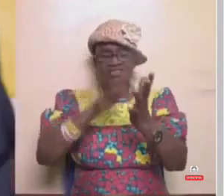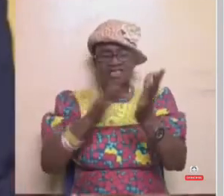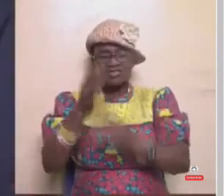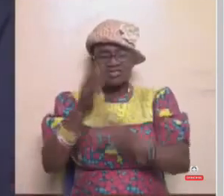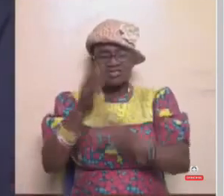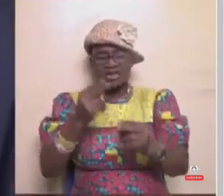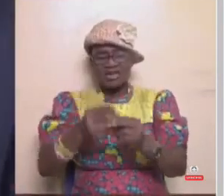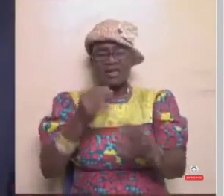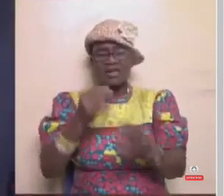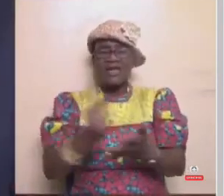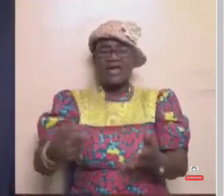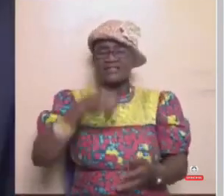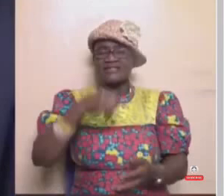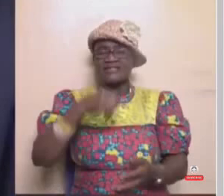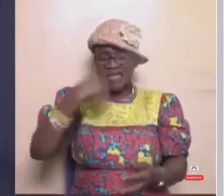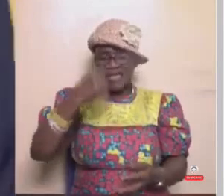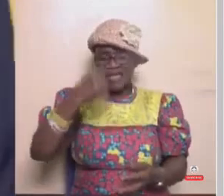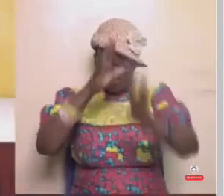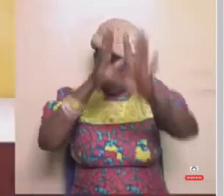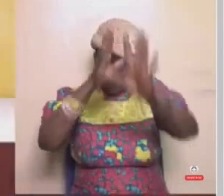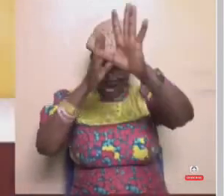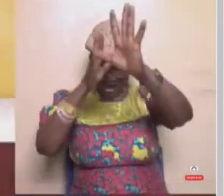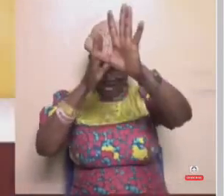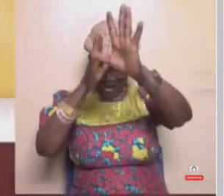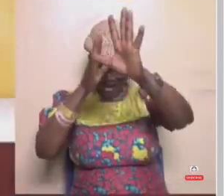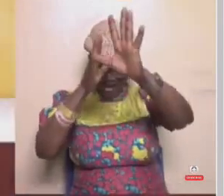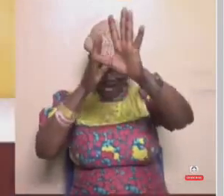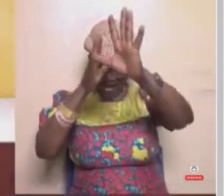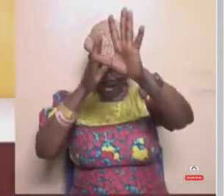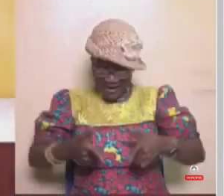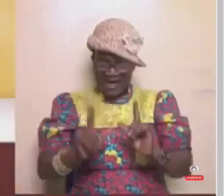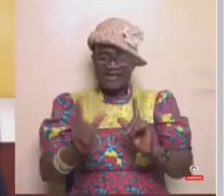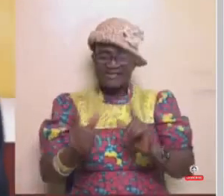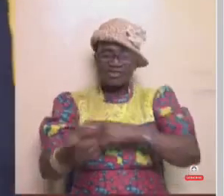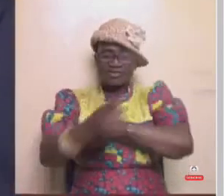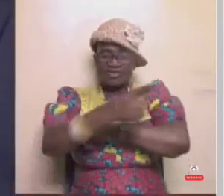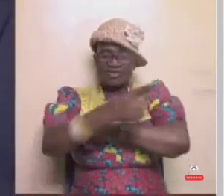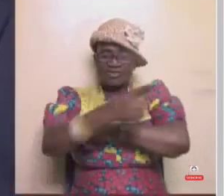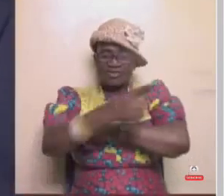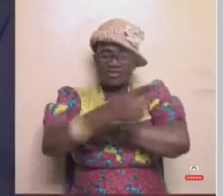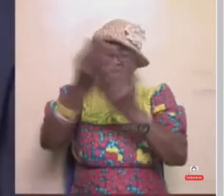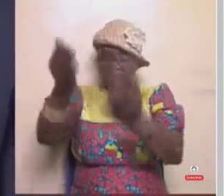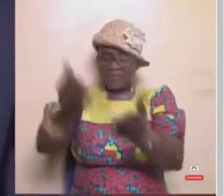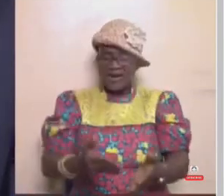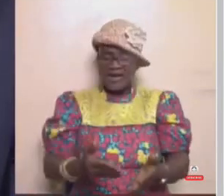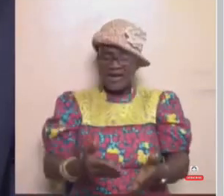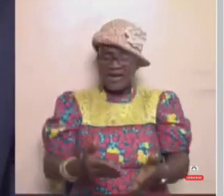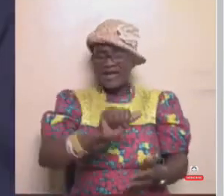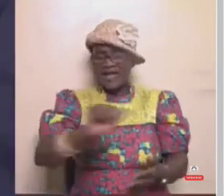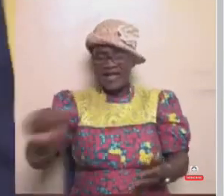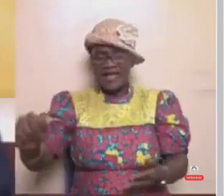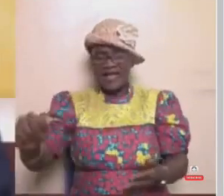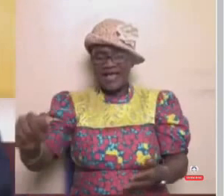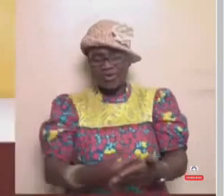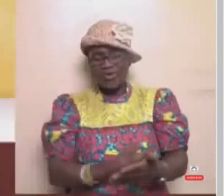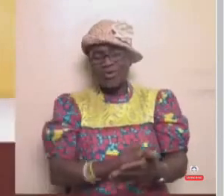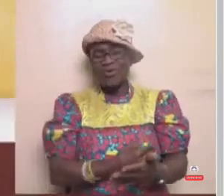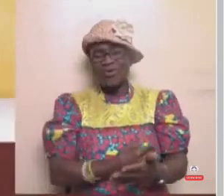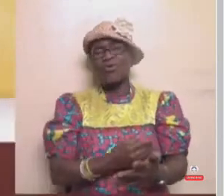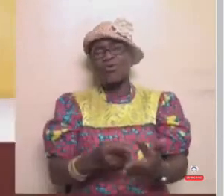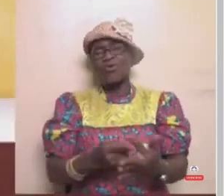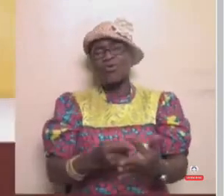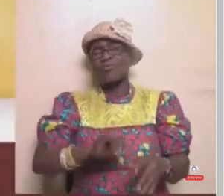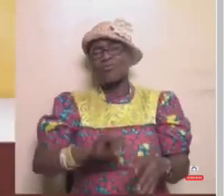Say, Father, let today usher in a new beginning of